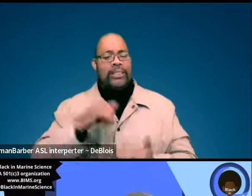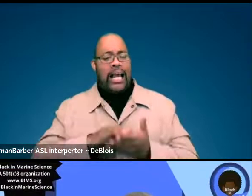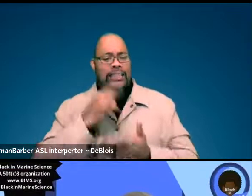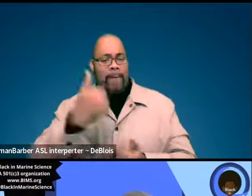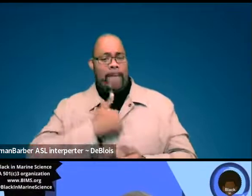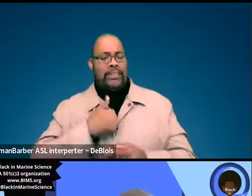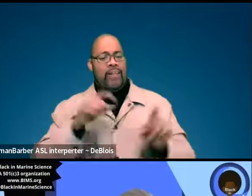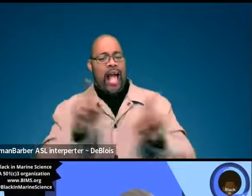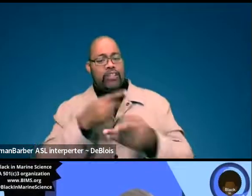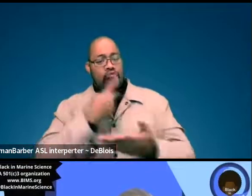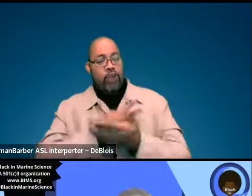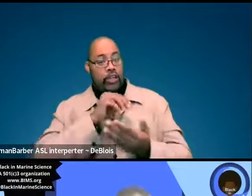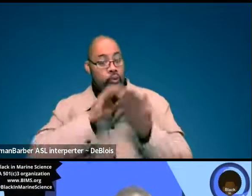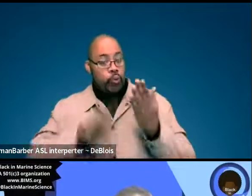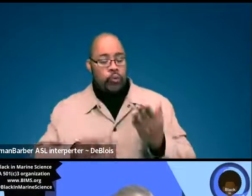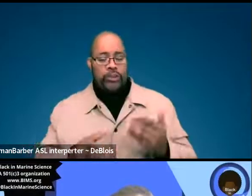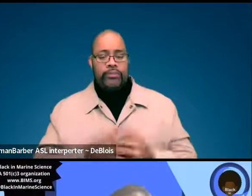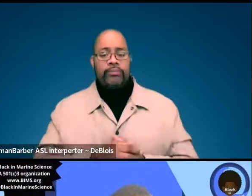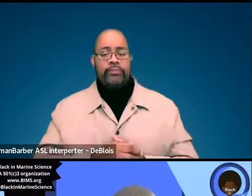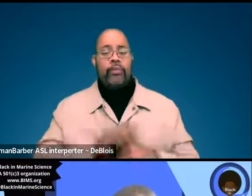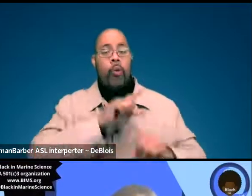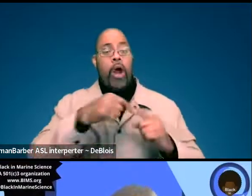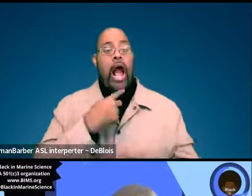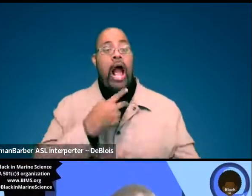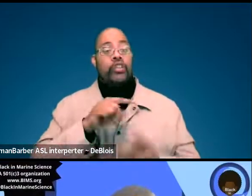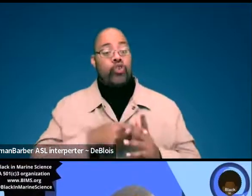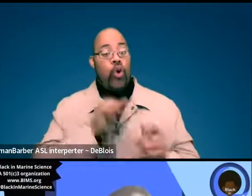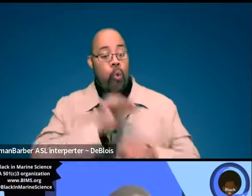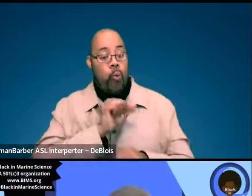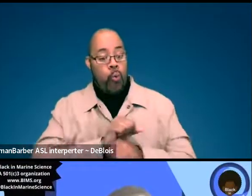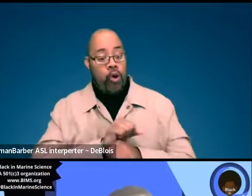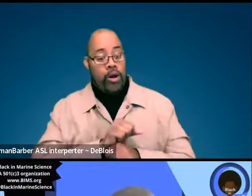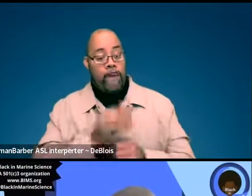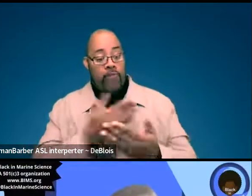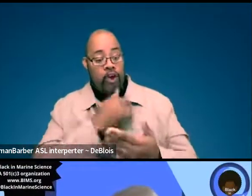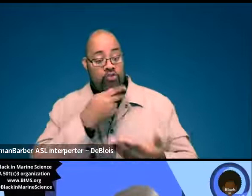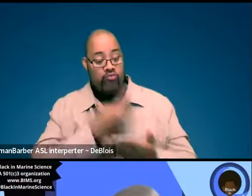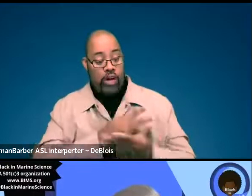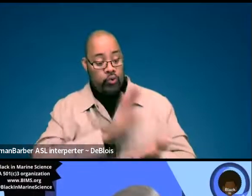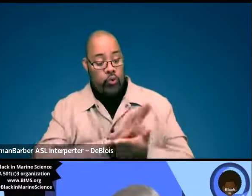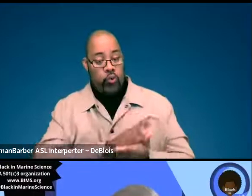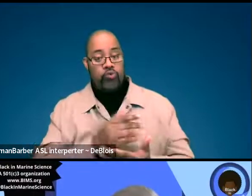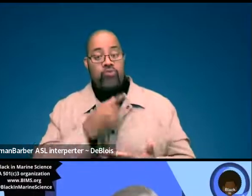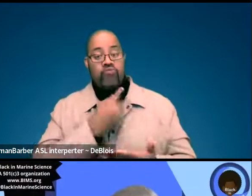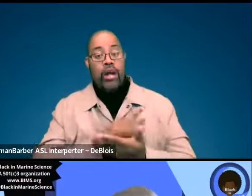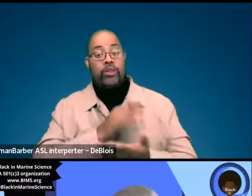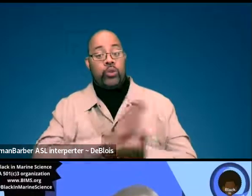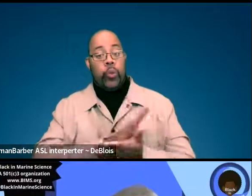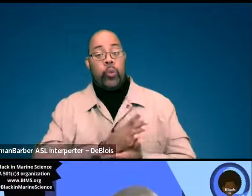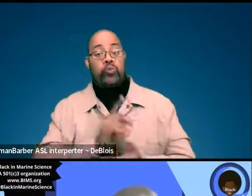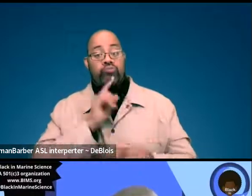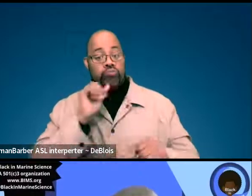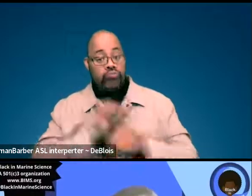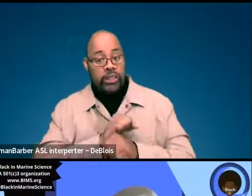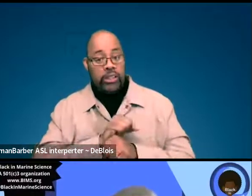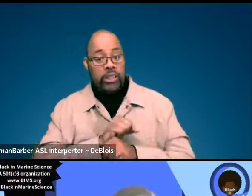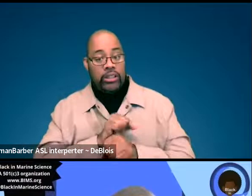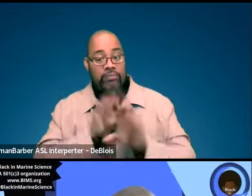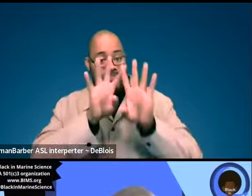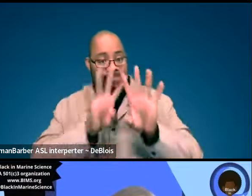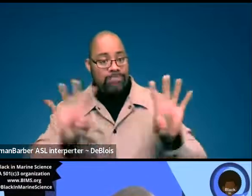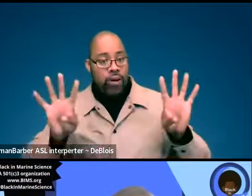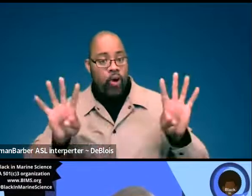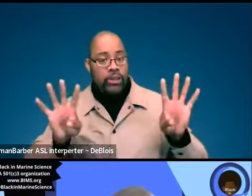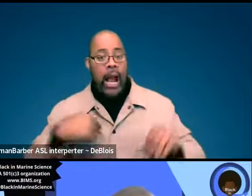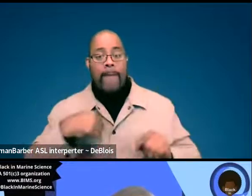myself as a grad student at all. And when I started working before I went to grad school is a literal curtain. I